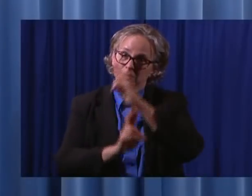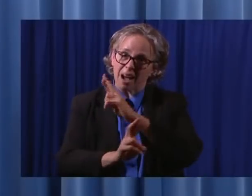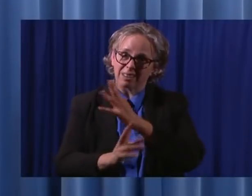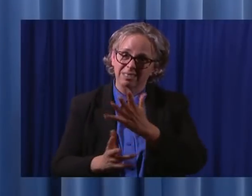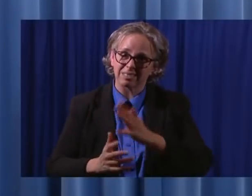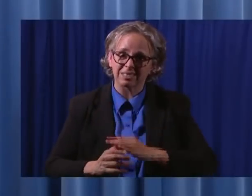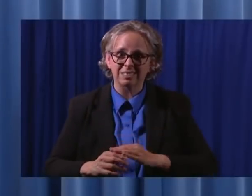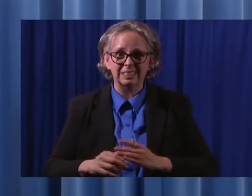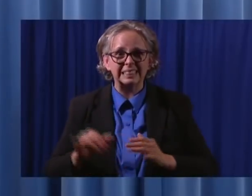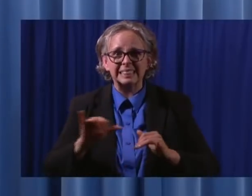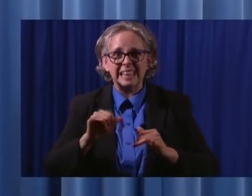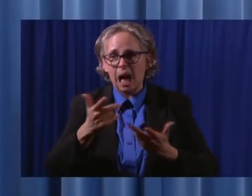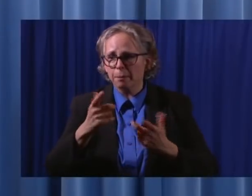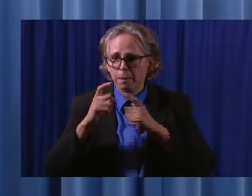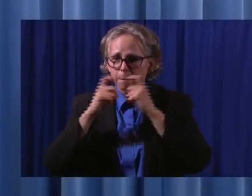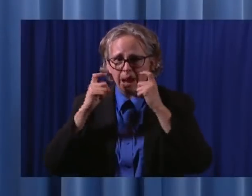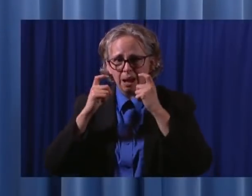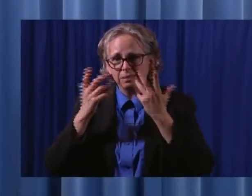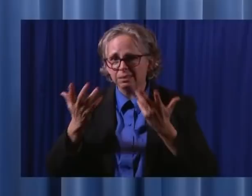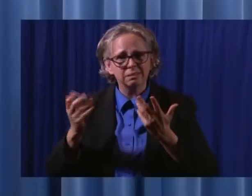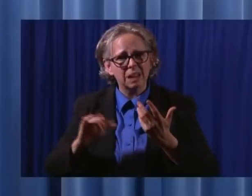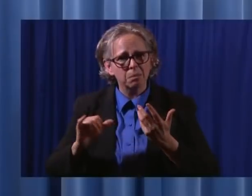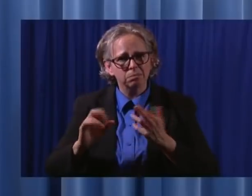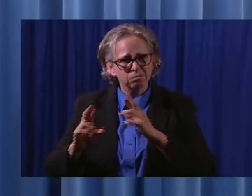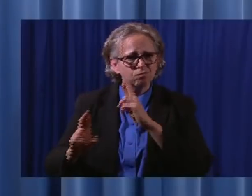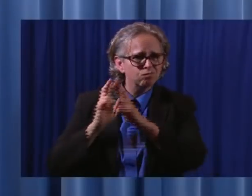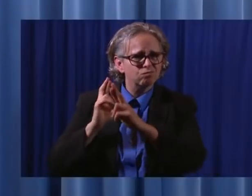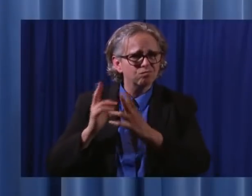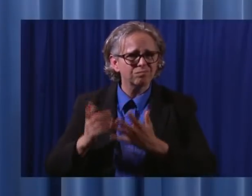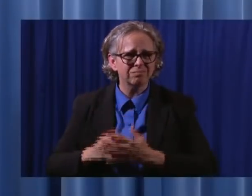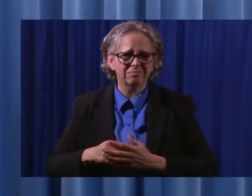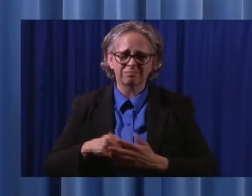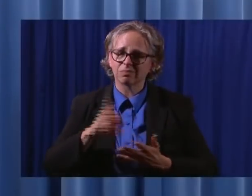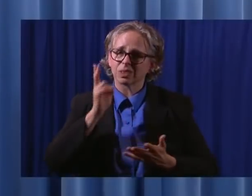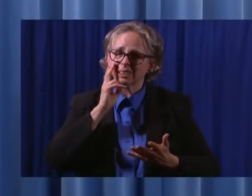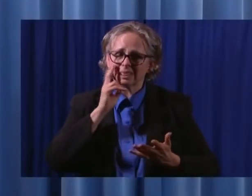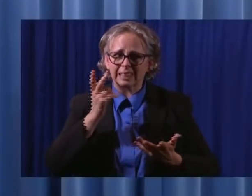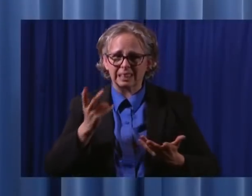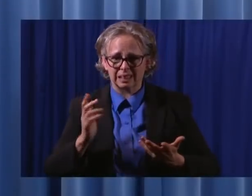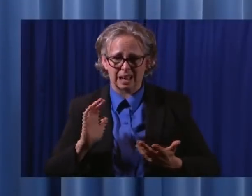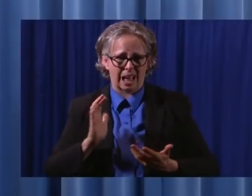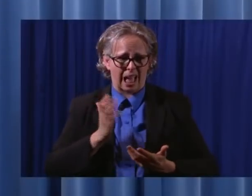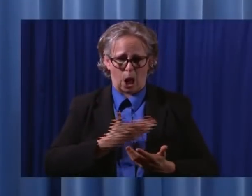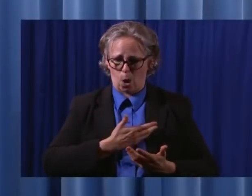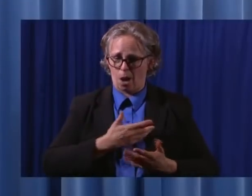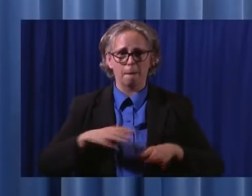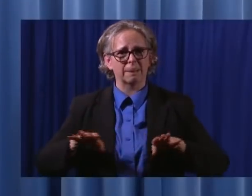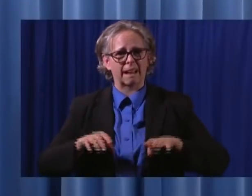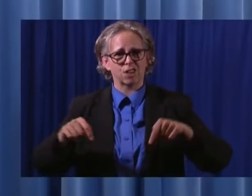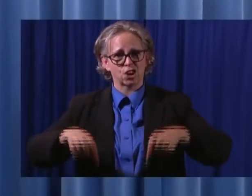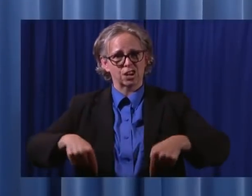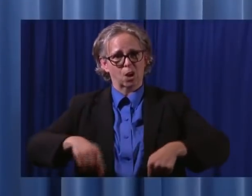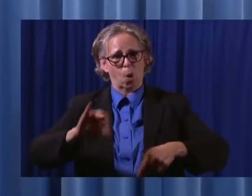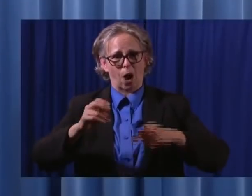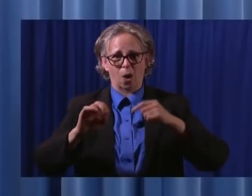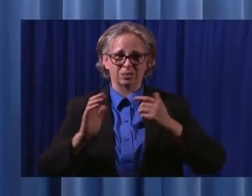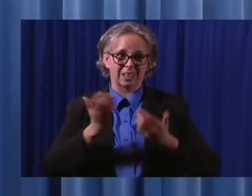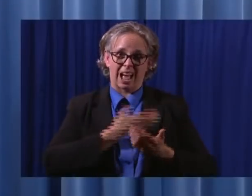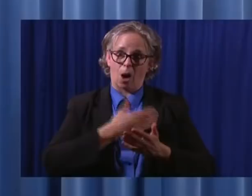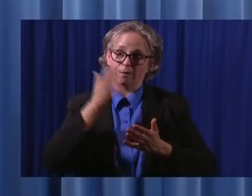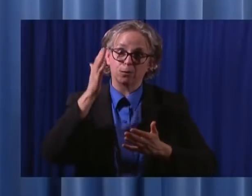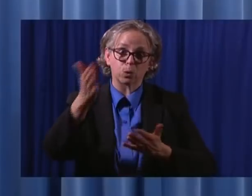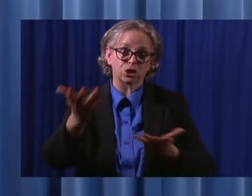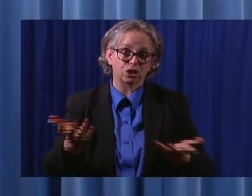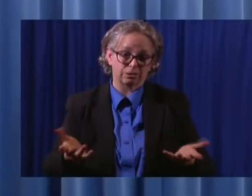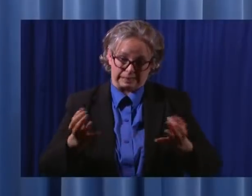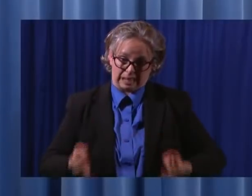to see, Jim. We're going to determine our future. But the one thing we've learned throughout this virus, and we've seen time after time, what we do now is